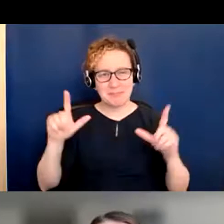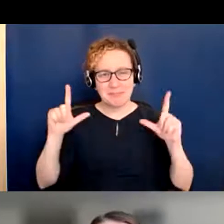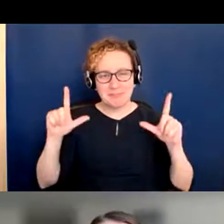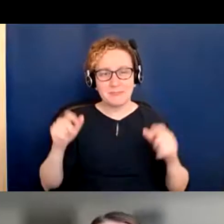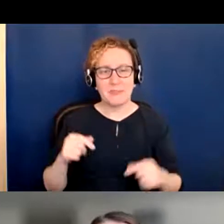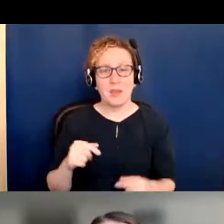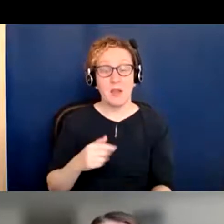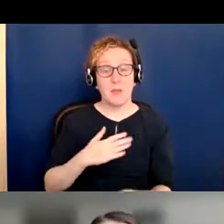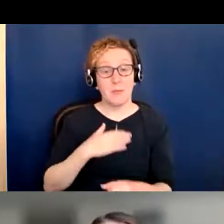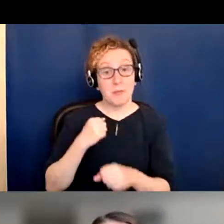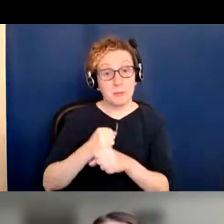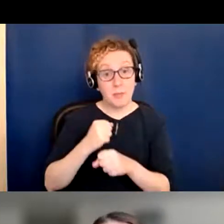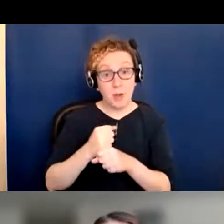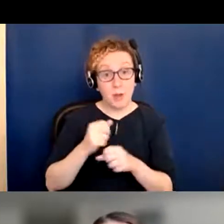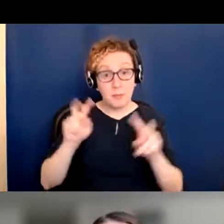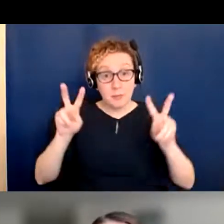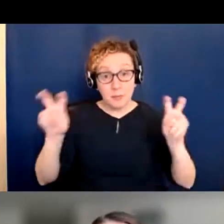Manager.